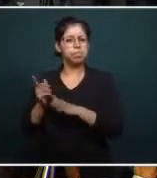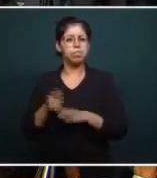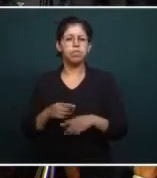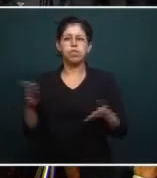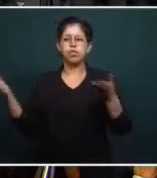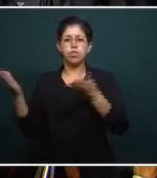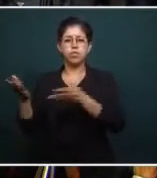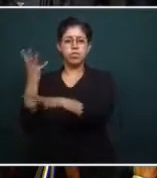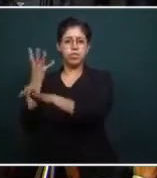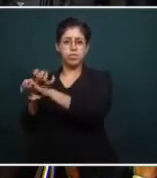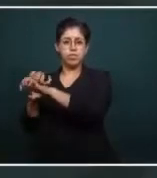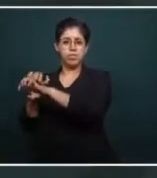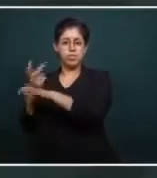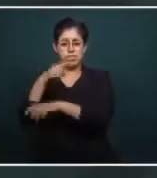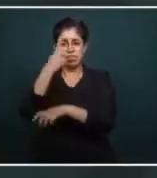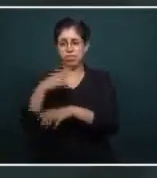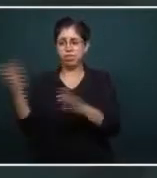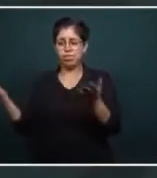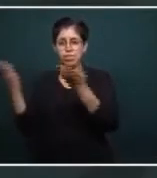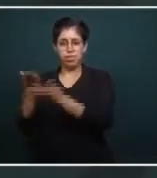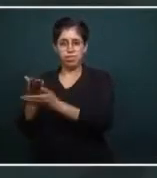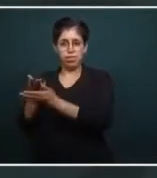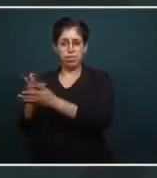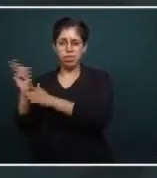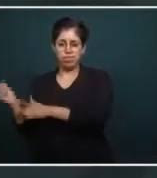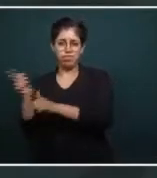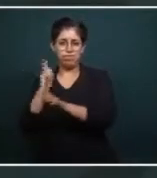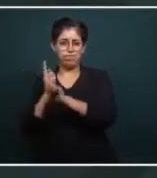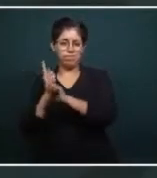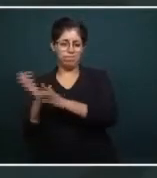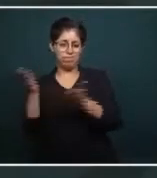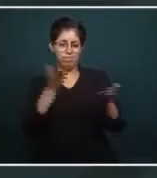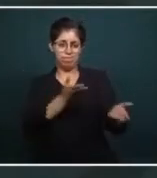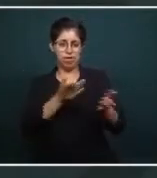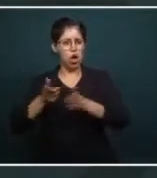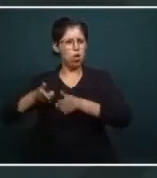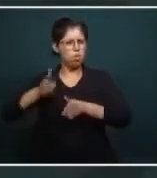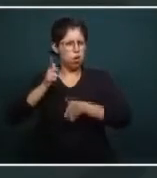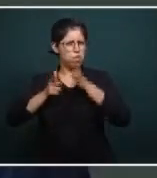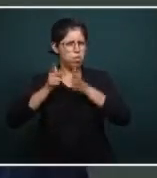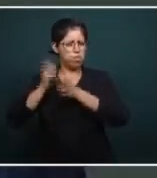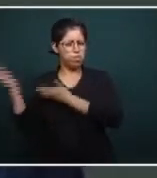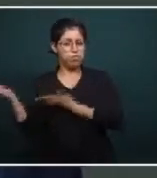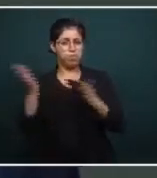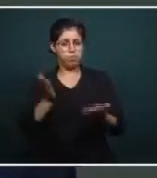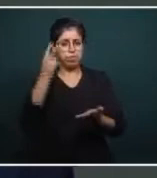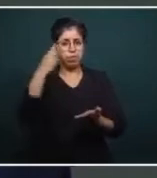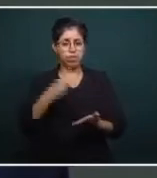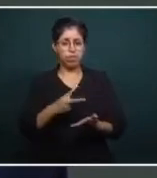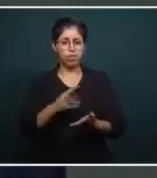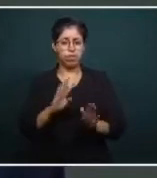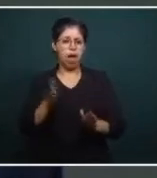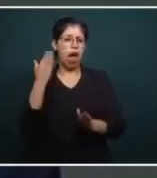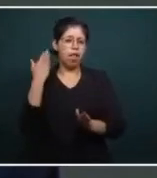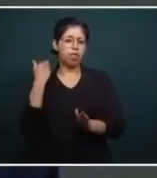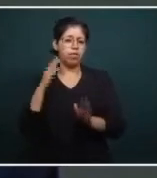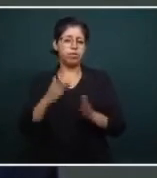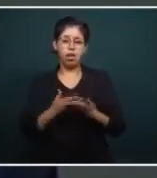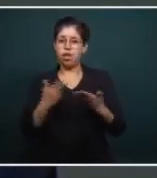la introducción de armas for a the nuestro introduction país. of arms to our country. Hubo There